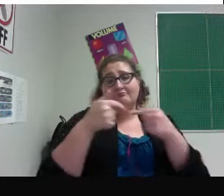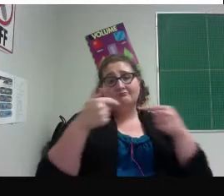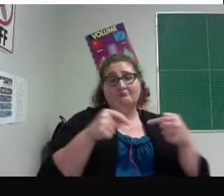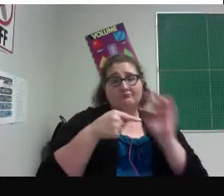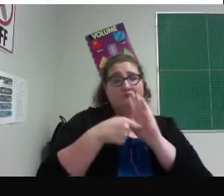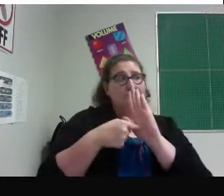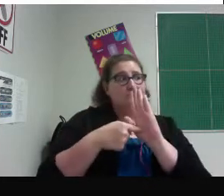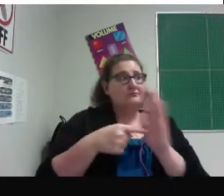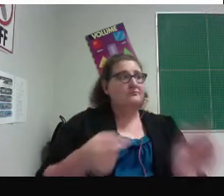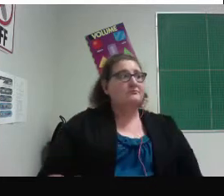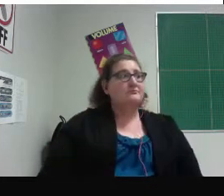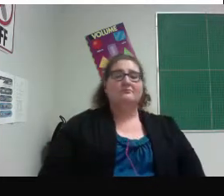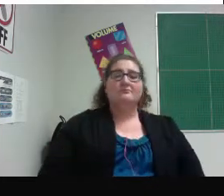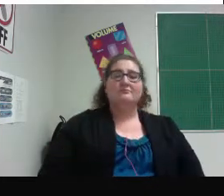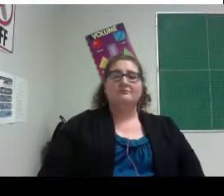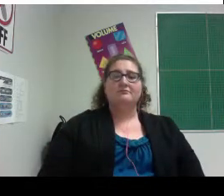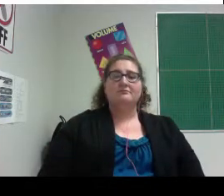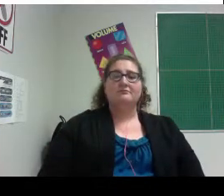my counterexample.